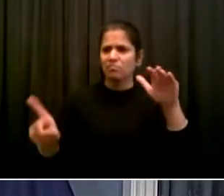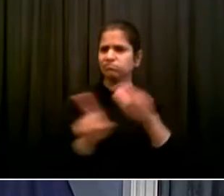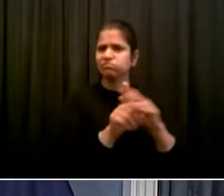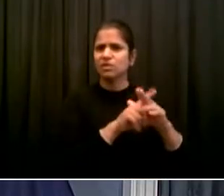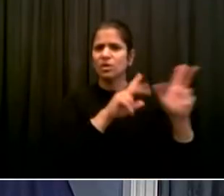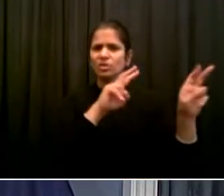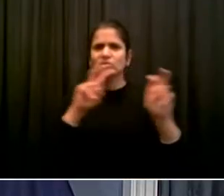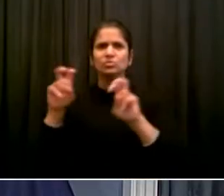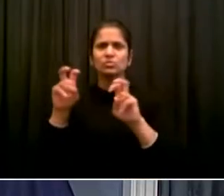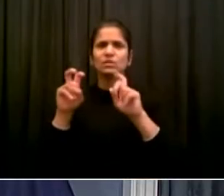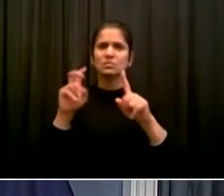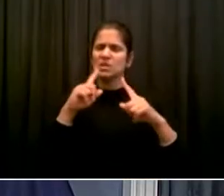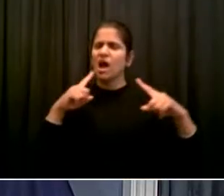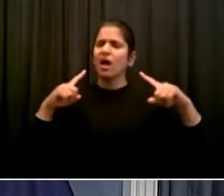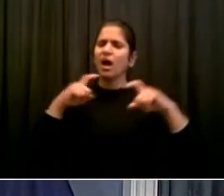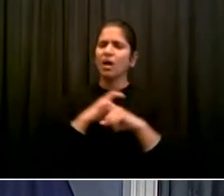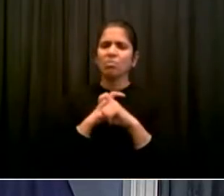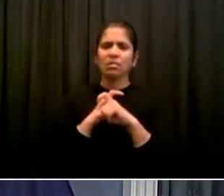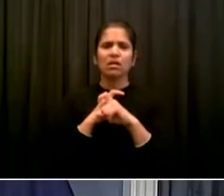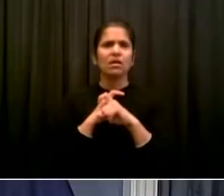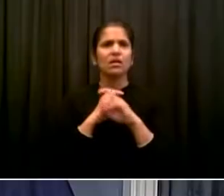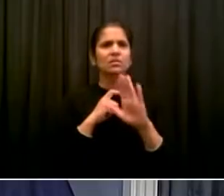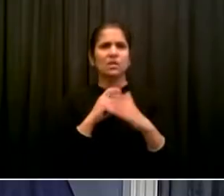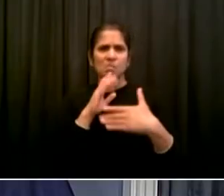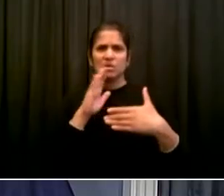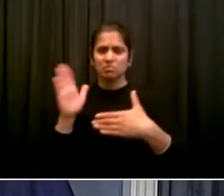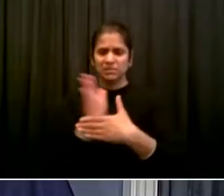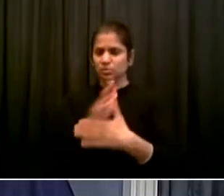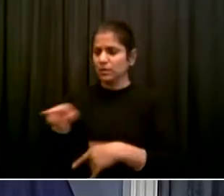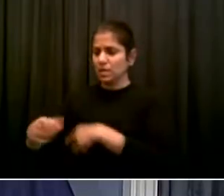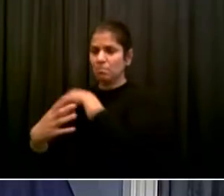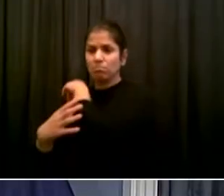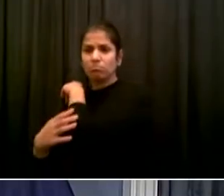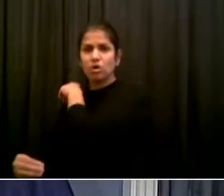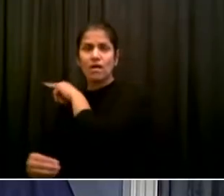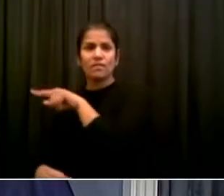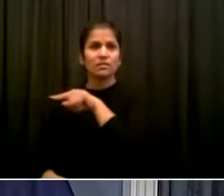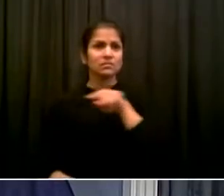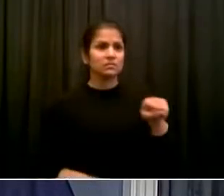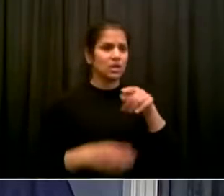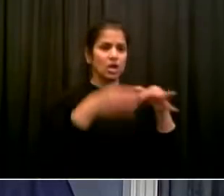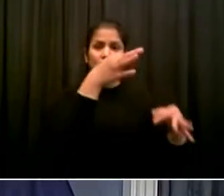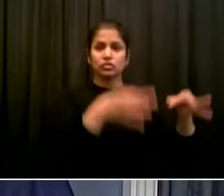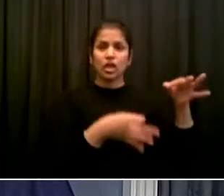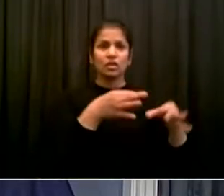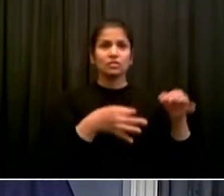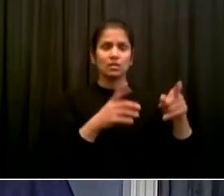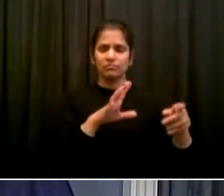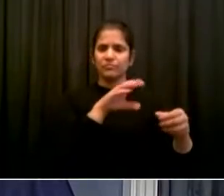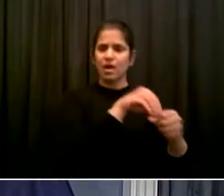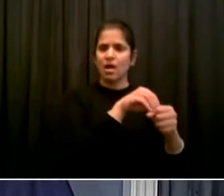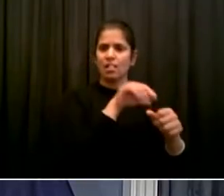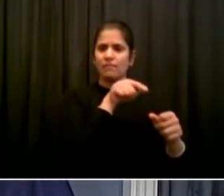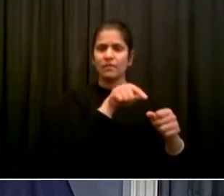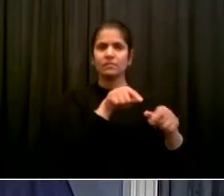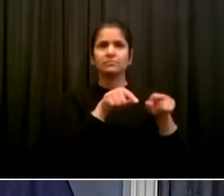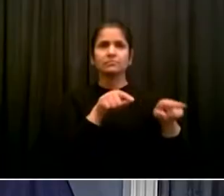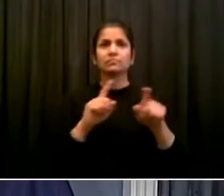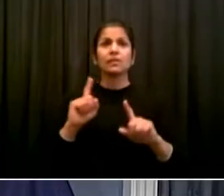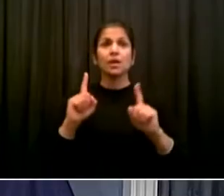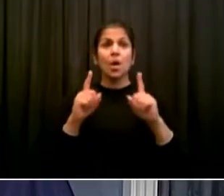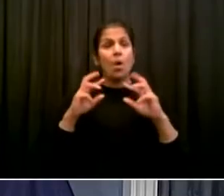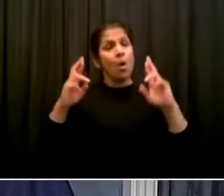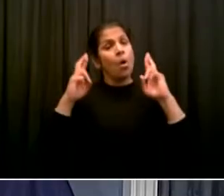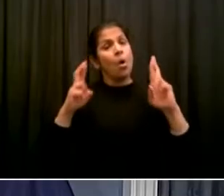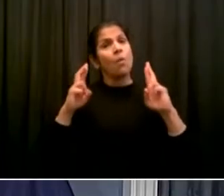relationship between poverty and justice involvement. What is promising is that this proposed plan that you all are